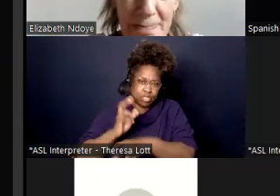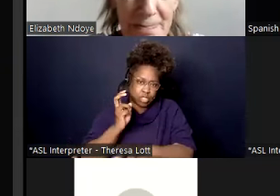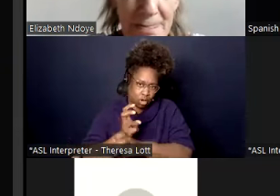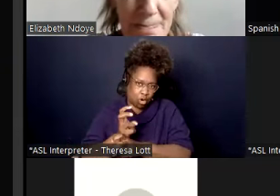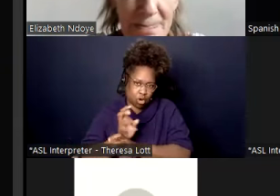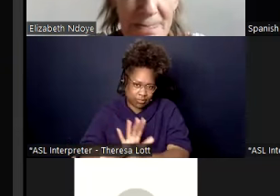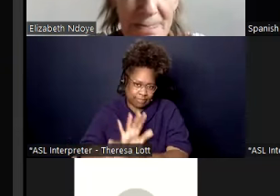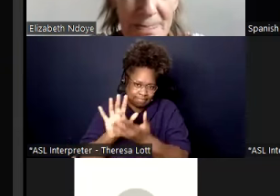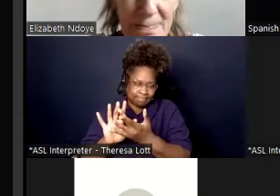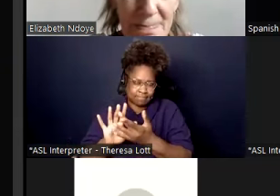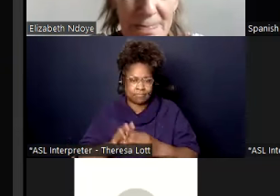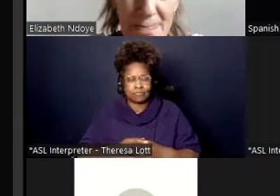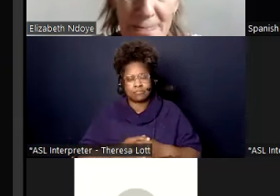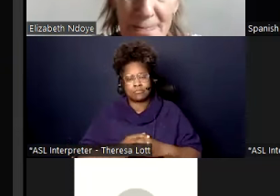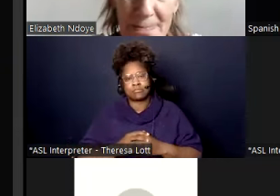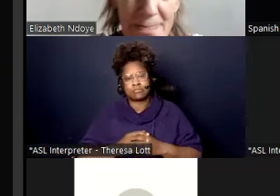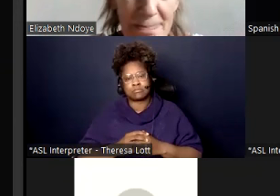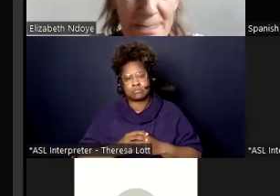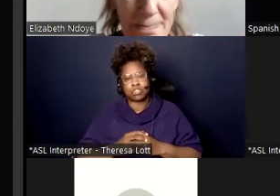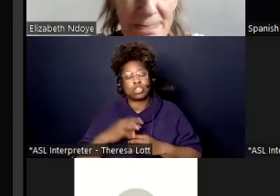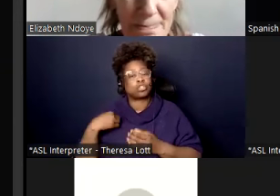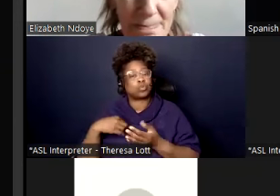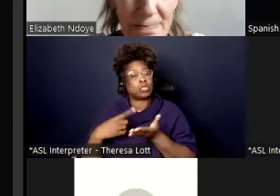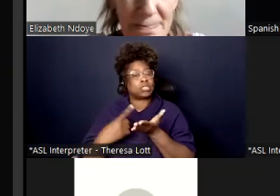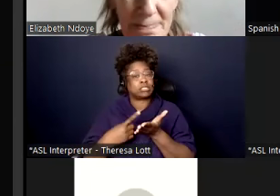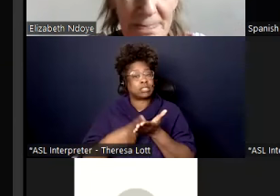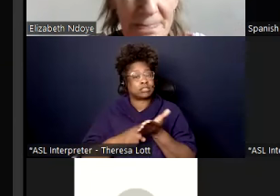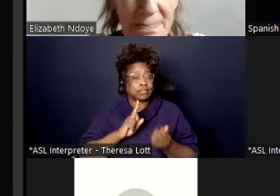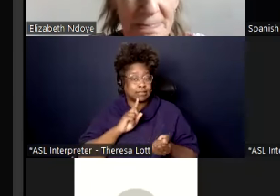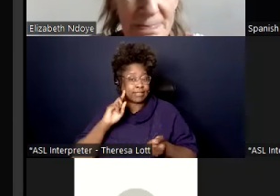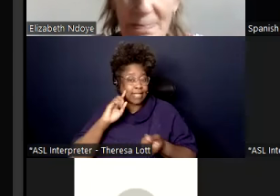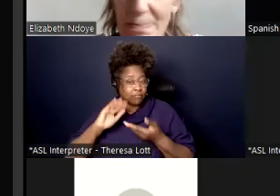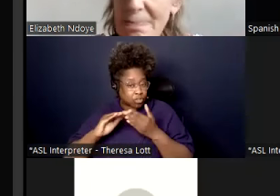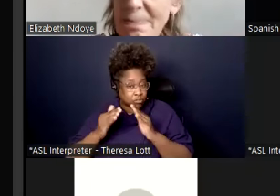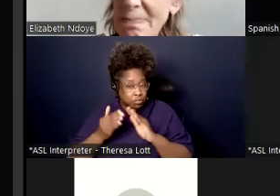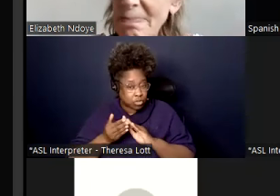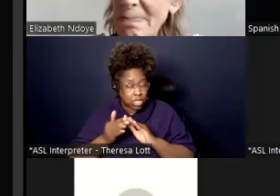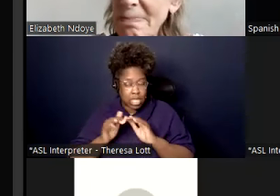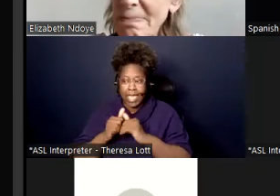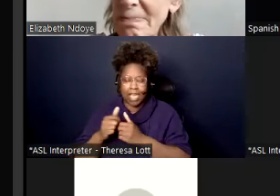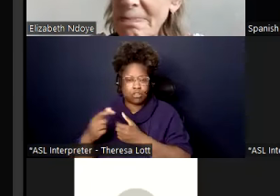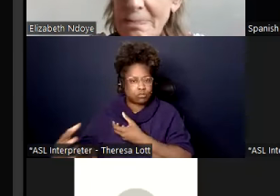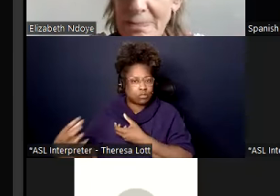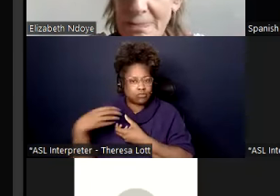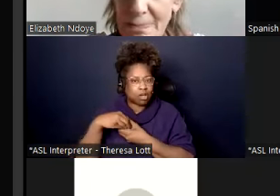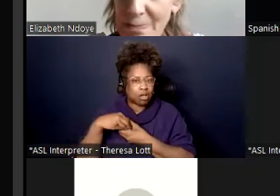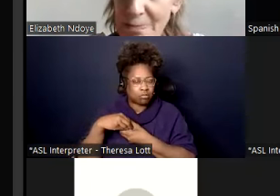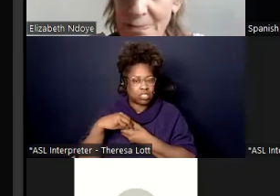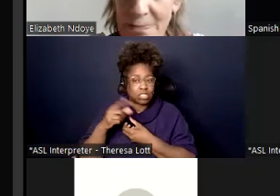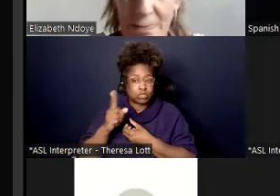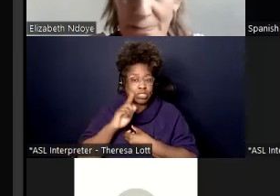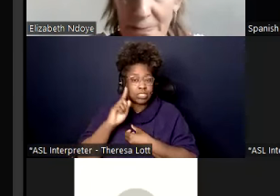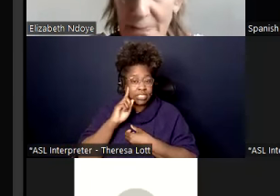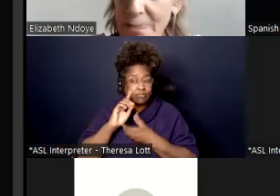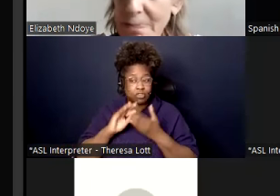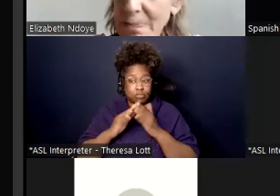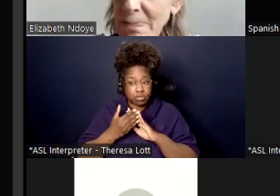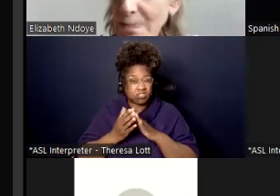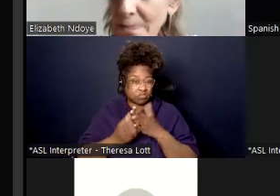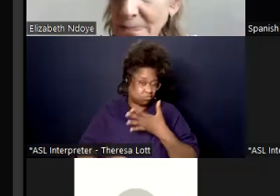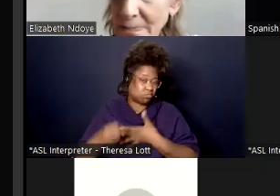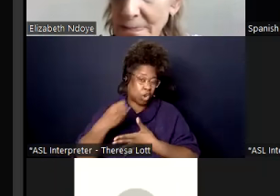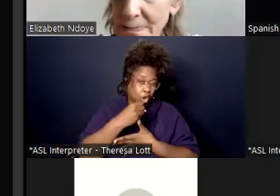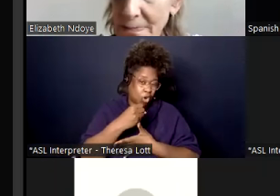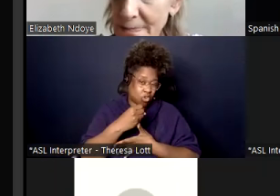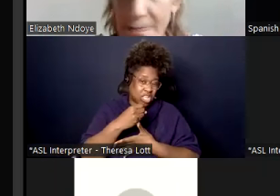we've talked a lot about, ways of engaging the deaf community is really sort of a major priority that needs to be addressed.